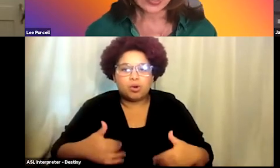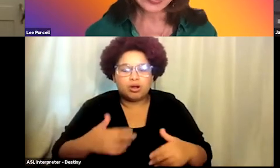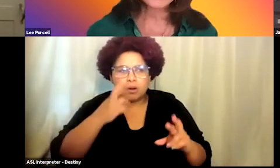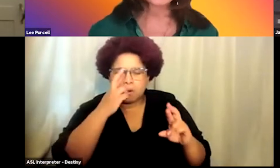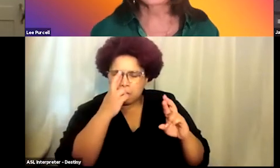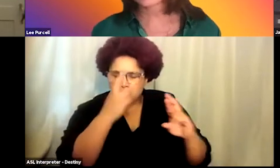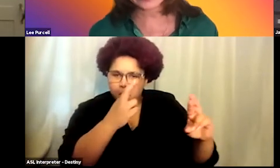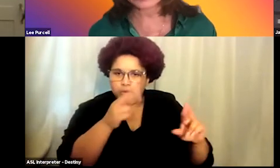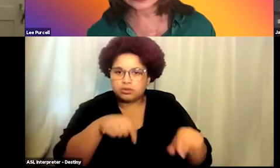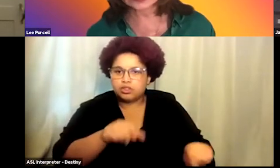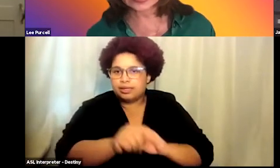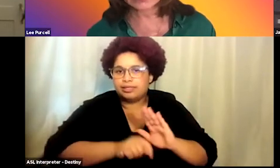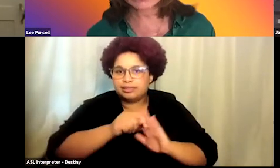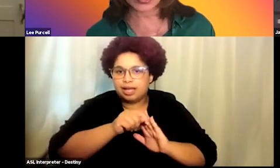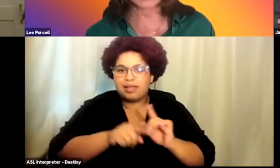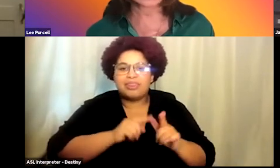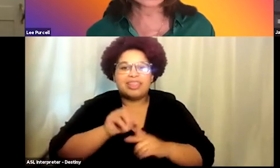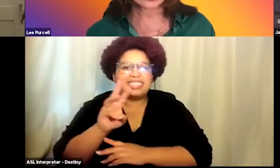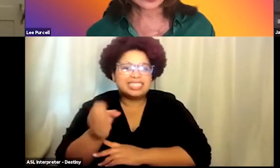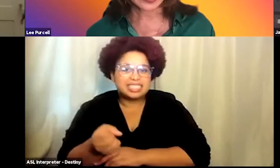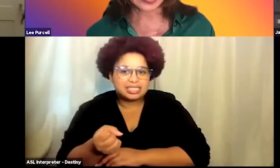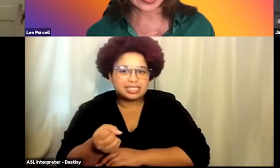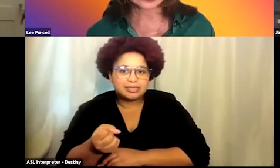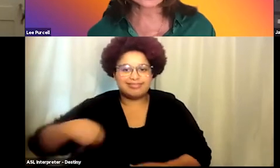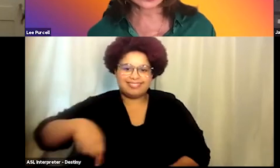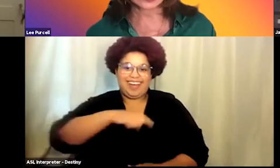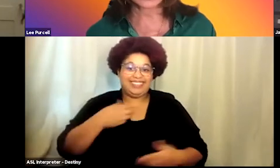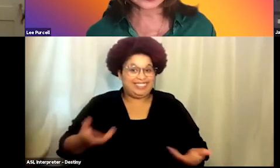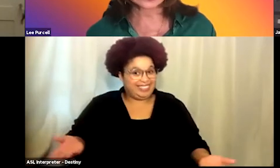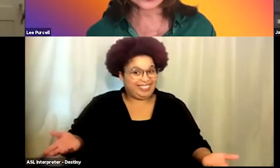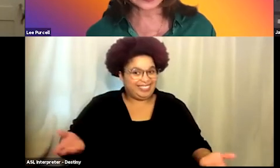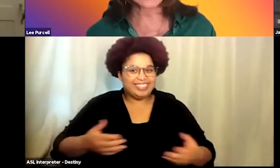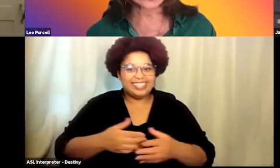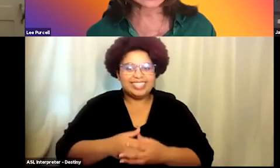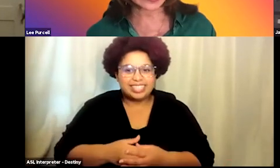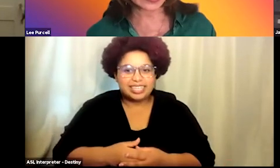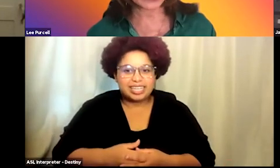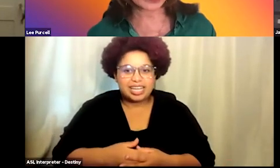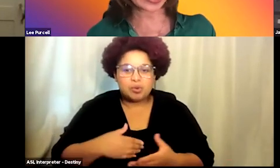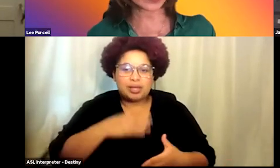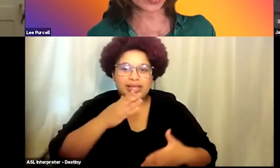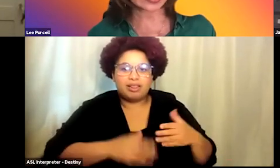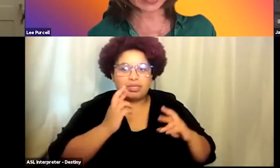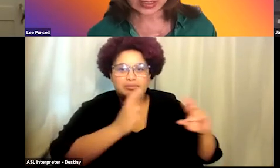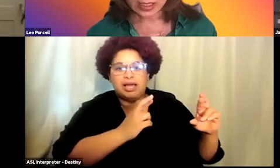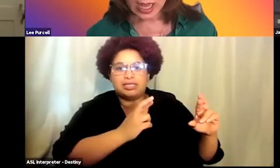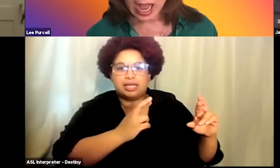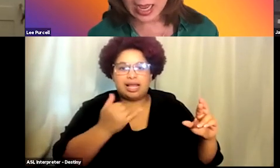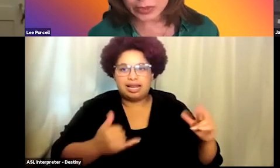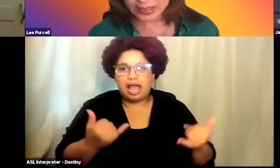respected. And then along came the 60s, all of us. And we kind of ended that. Now we're paying the